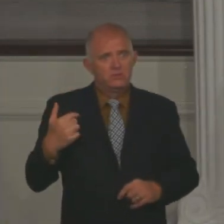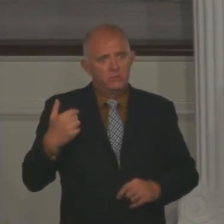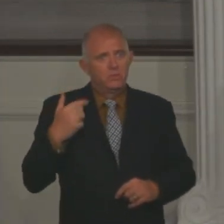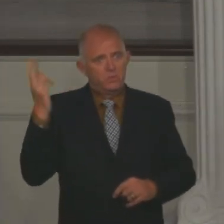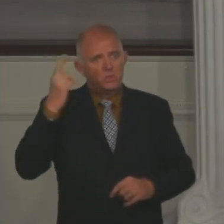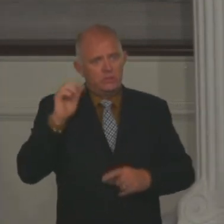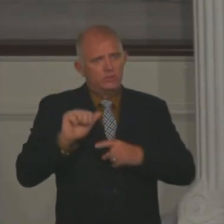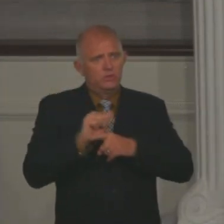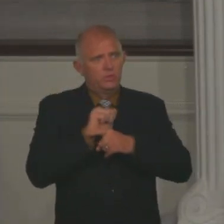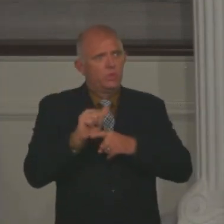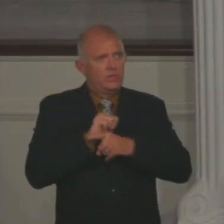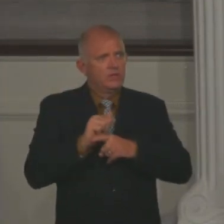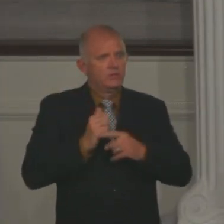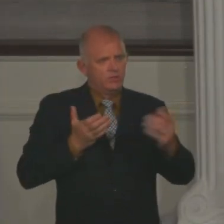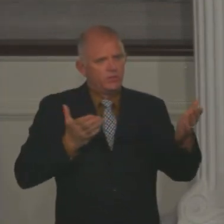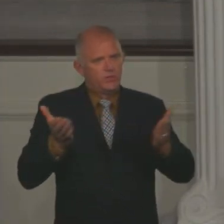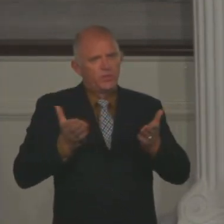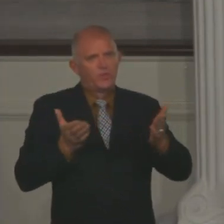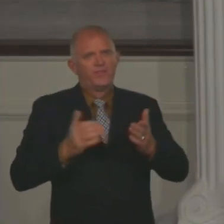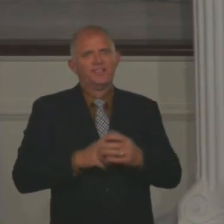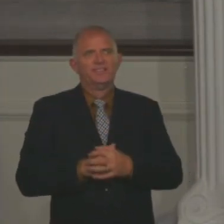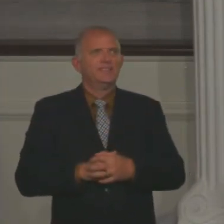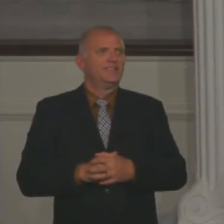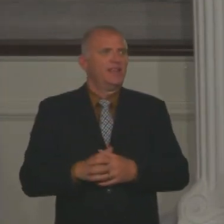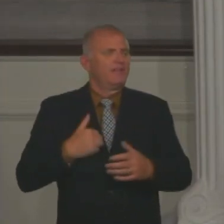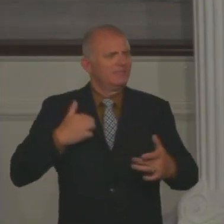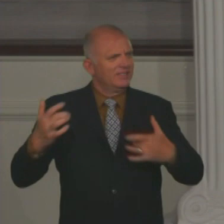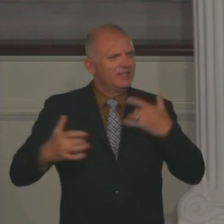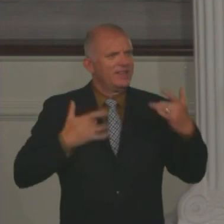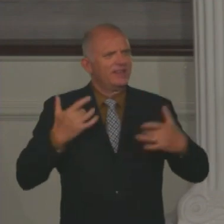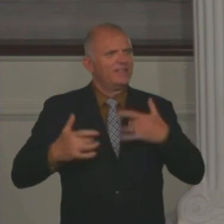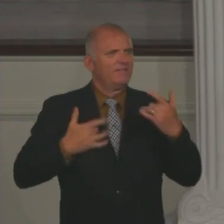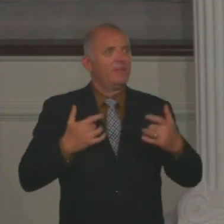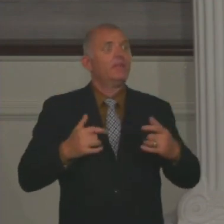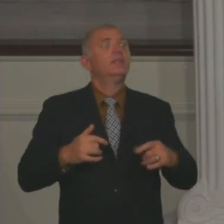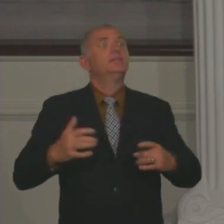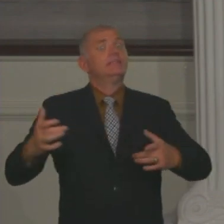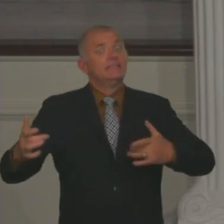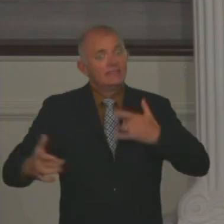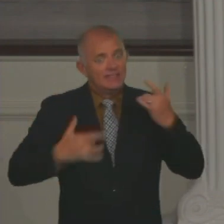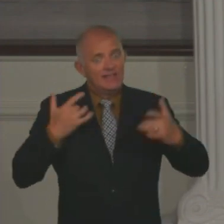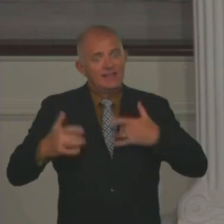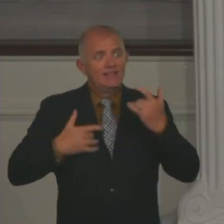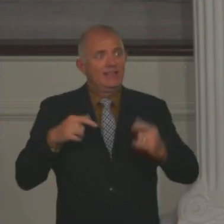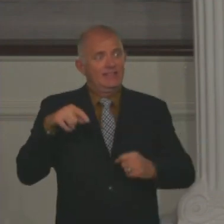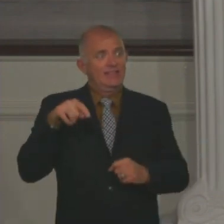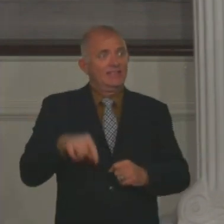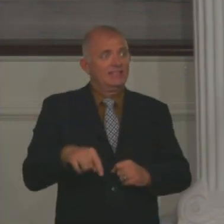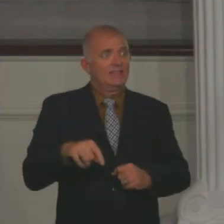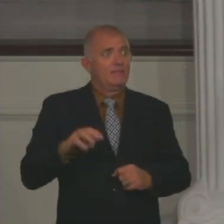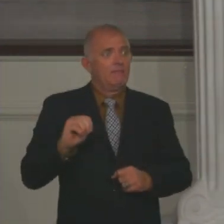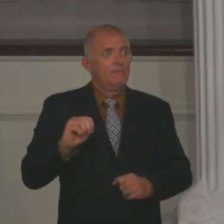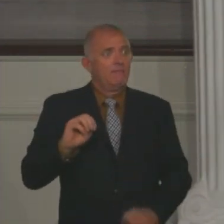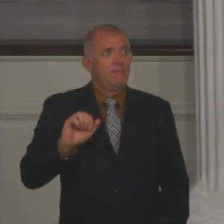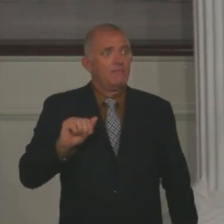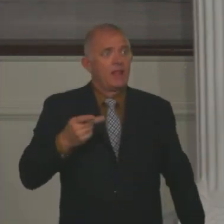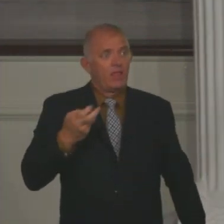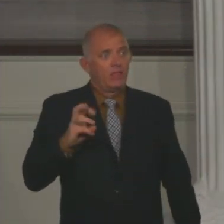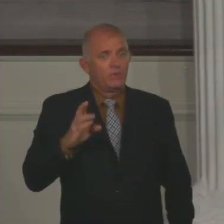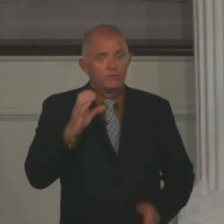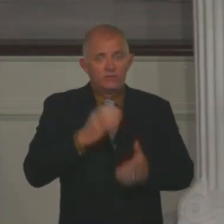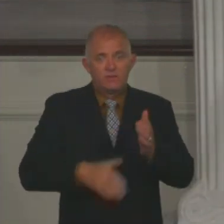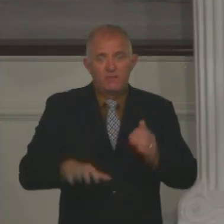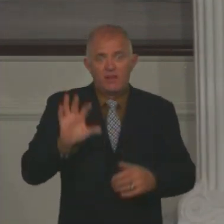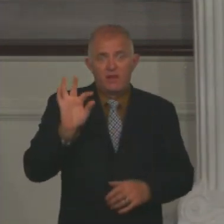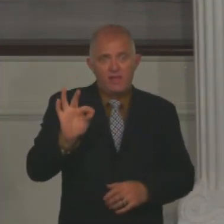for the gospel ministry. And I'm excited about it. I'm excited about it for this passage of Scripture in Matthew chapter 9. And